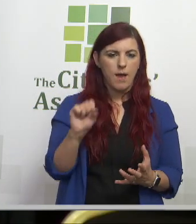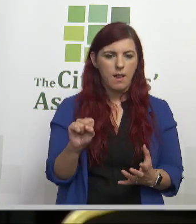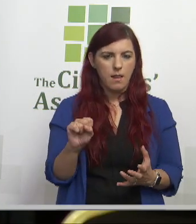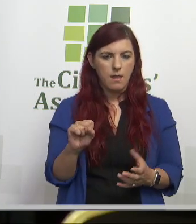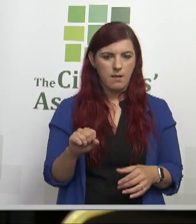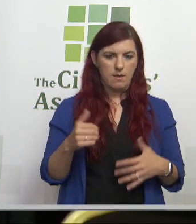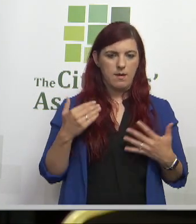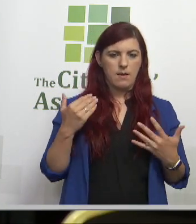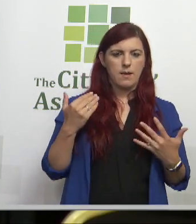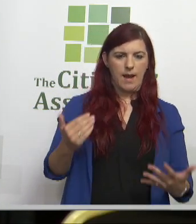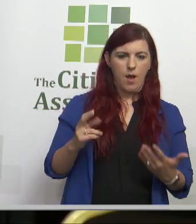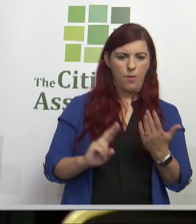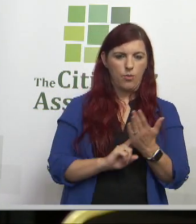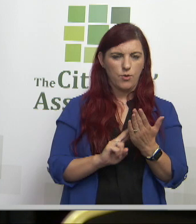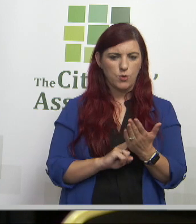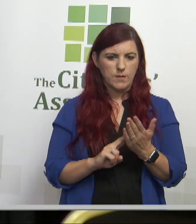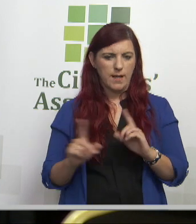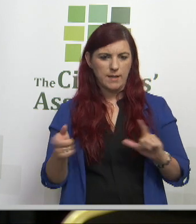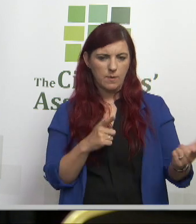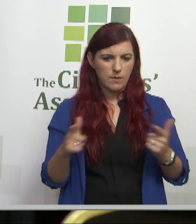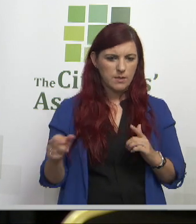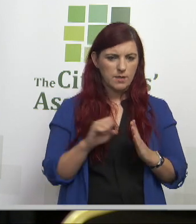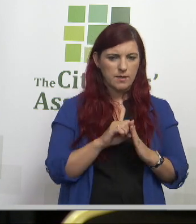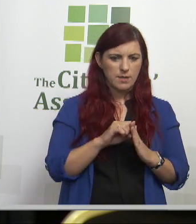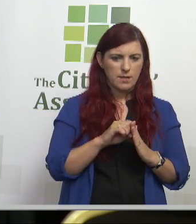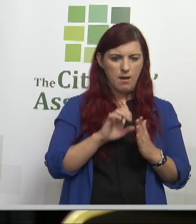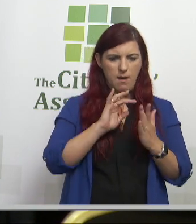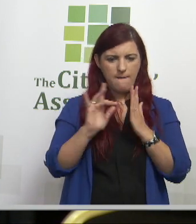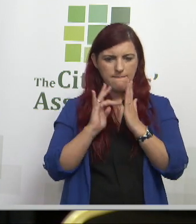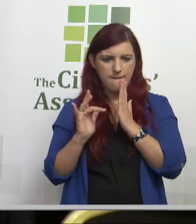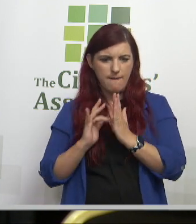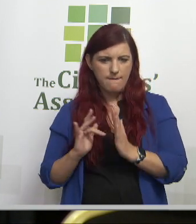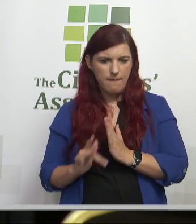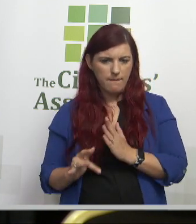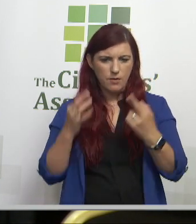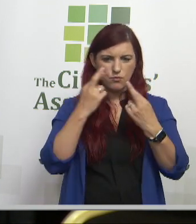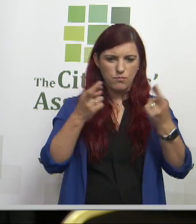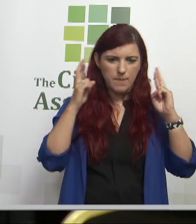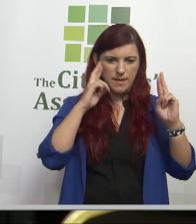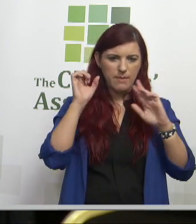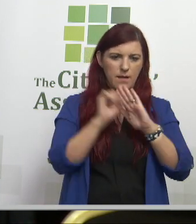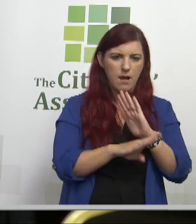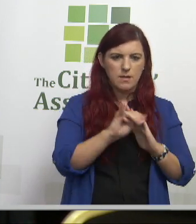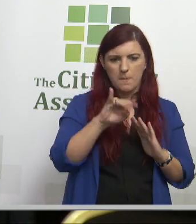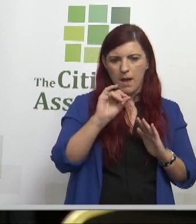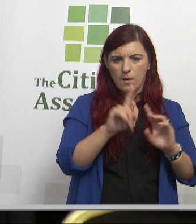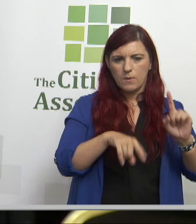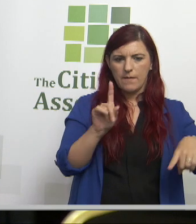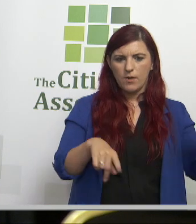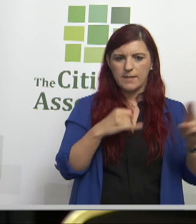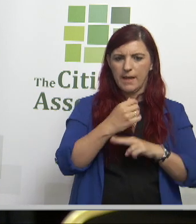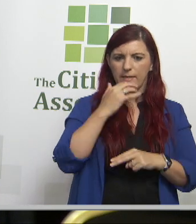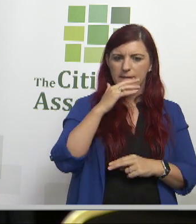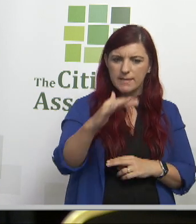writing music, using that music, dropping out notes to represent the loss of biodiversity in the sea,